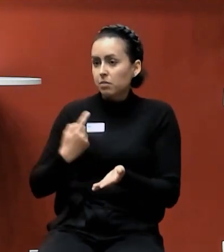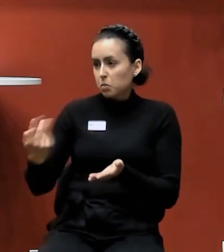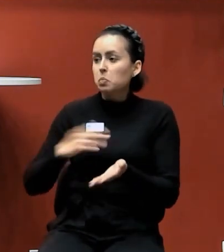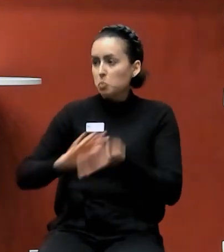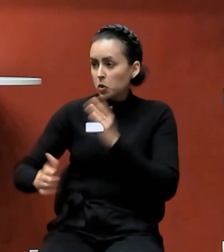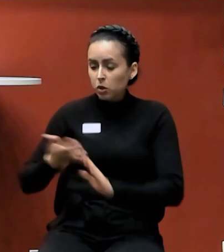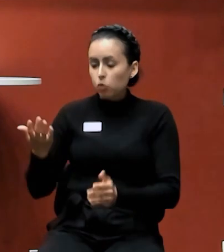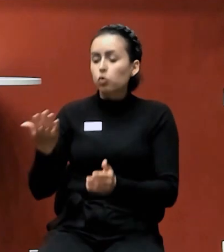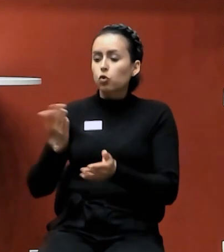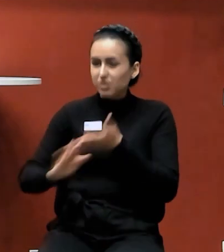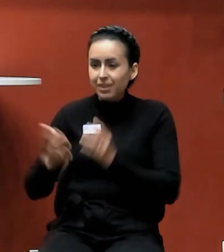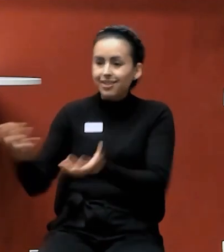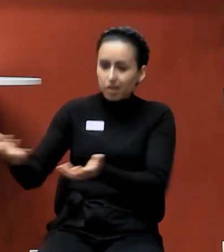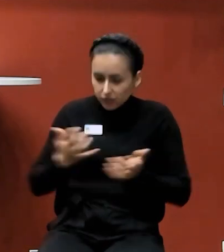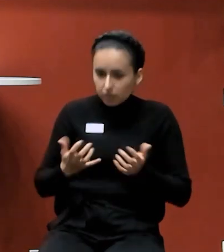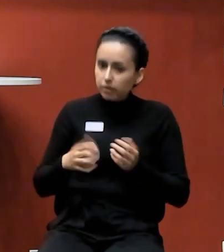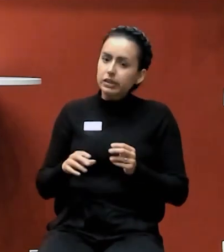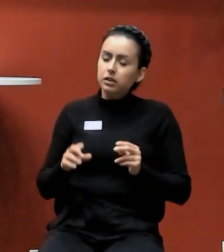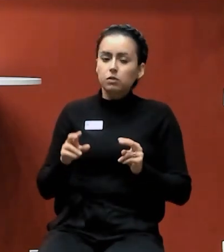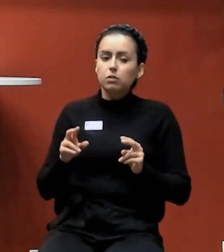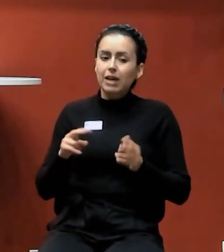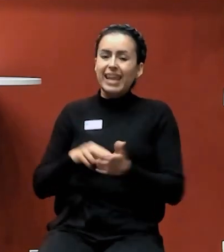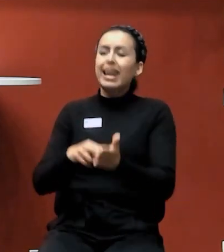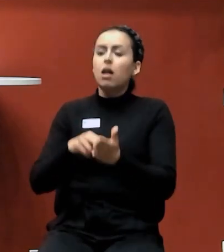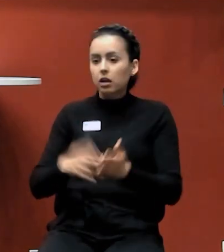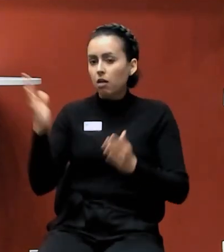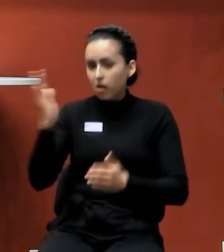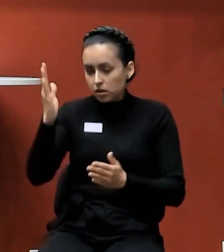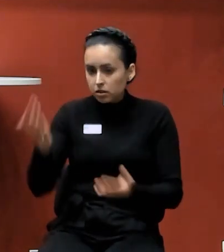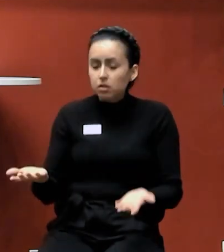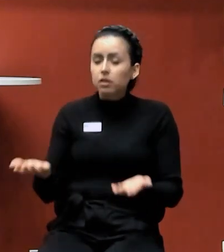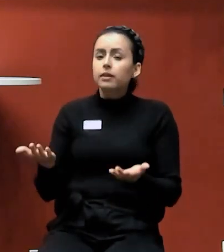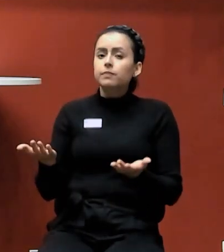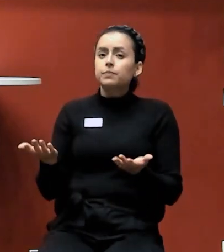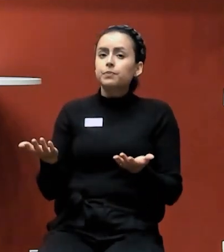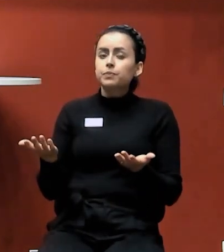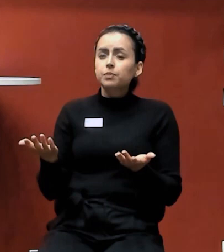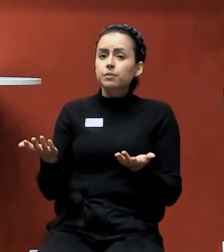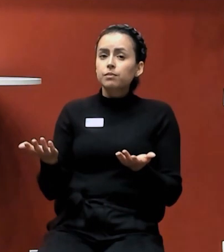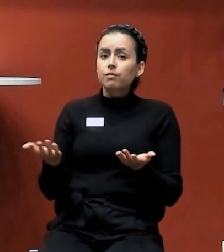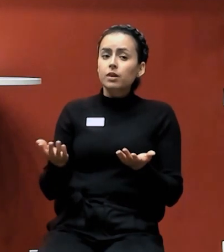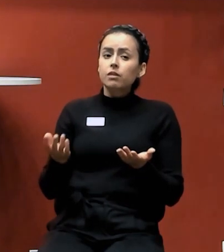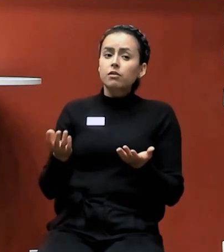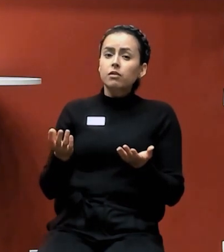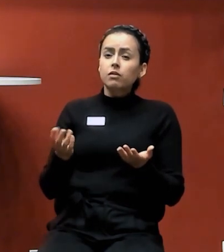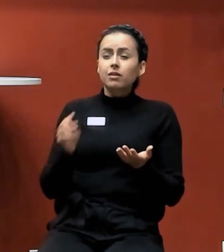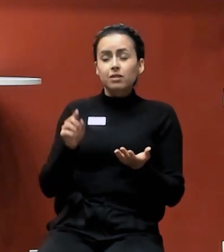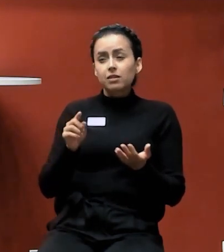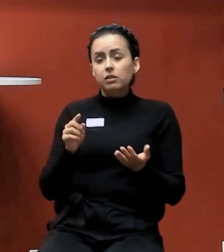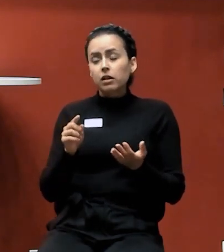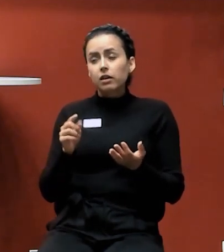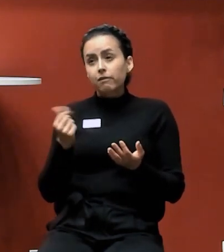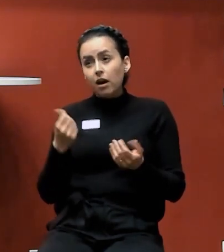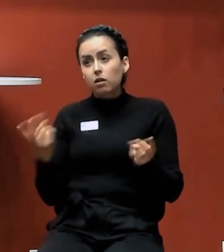time. And that kind of event, I think, is to some extent a little bit rare.